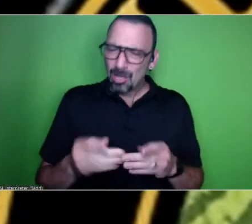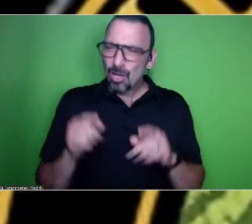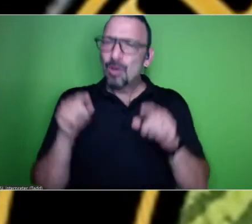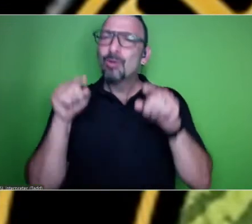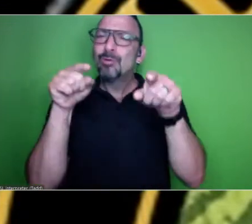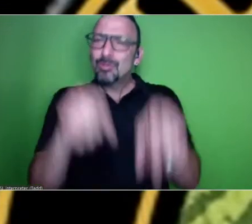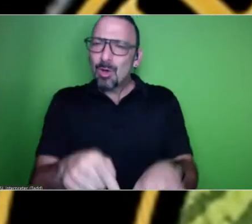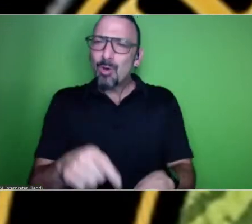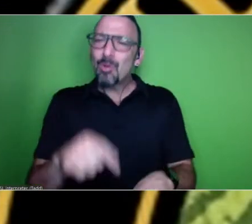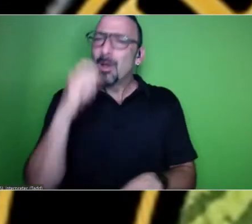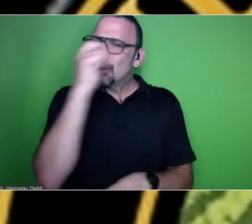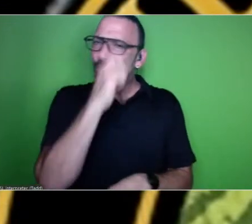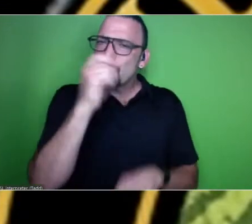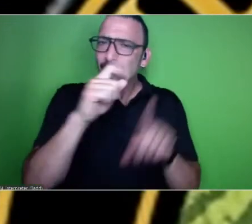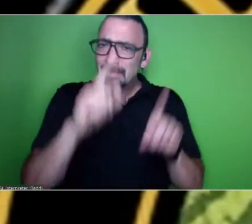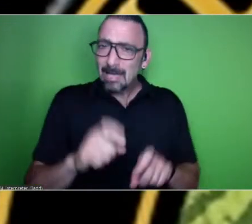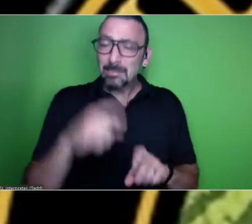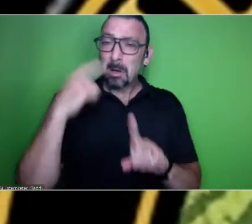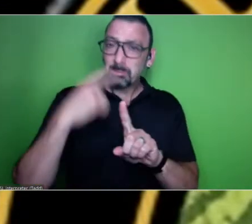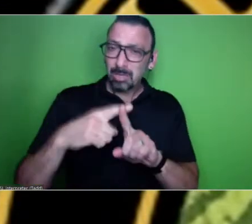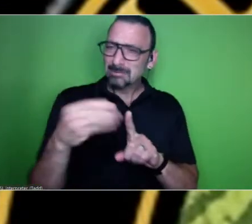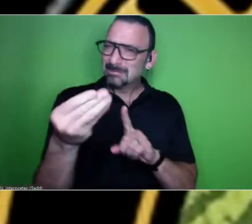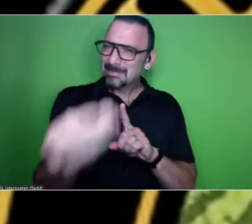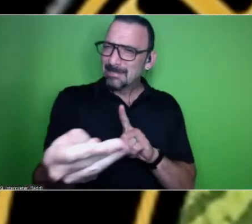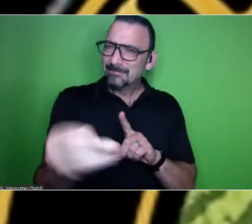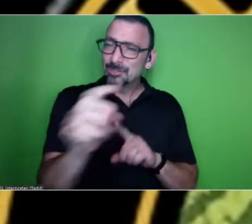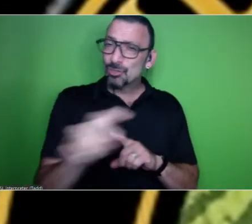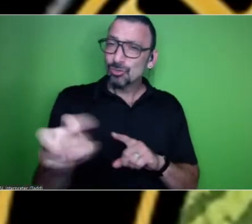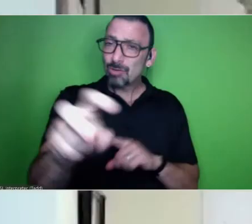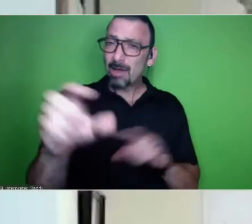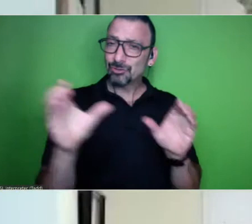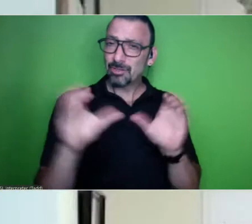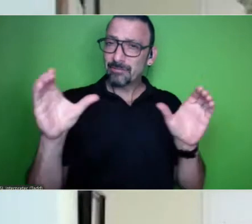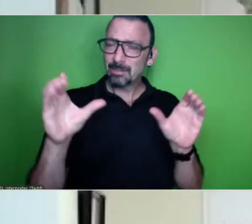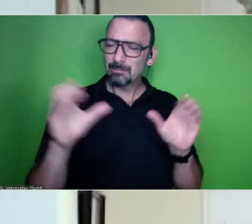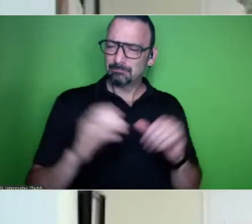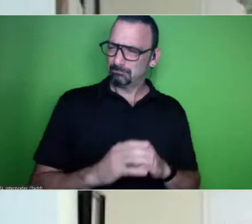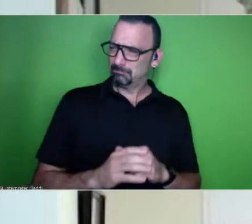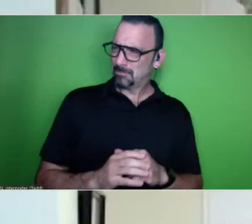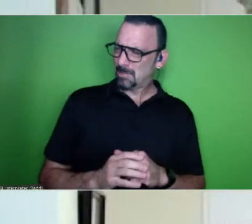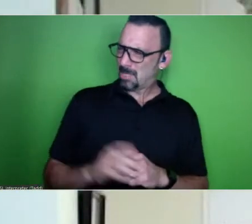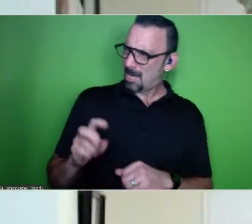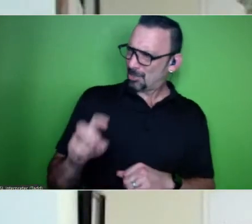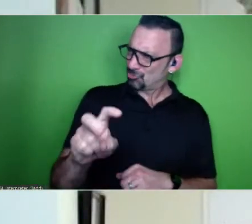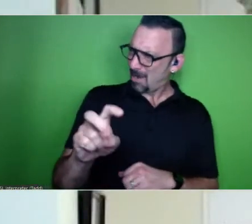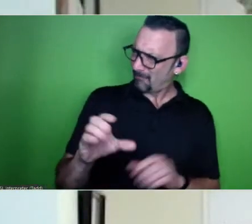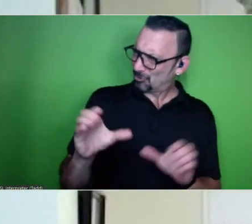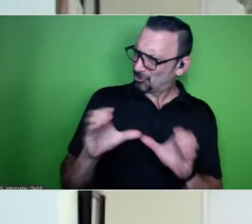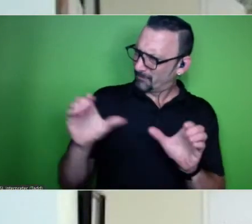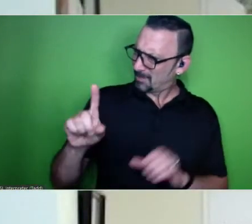that also gives out a travel certificate? A travel certificate? Yeah.